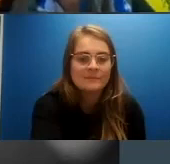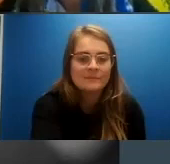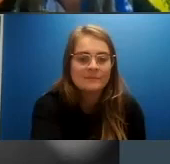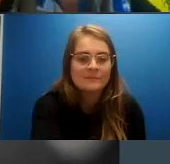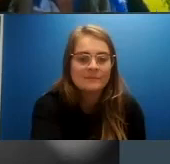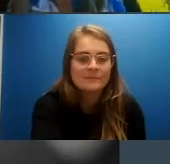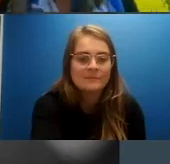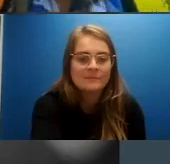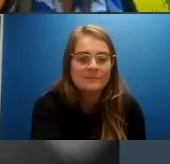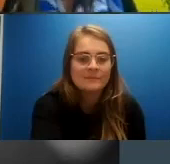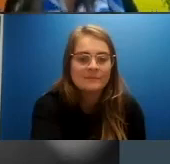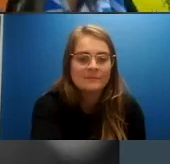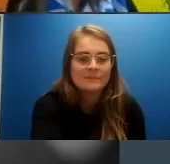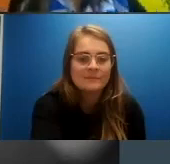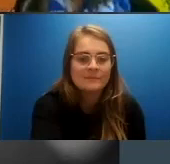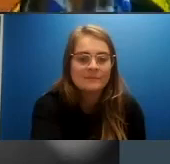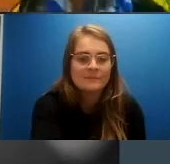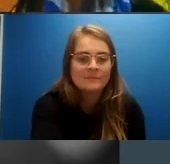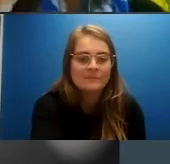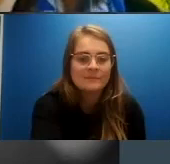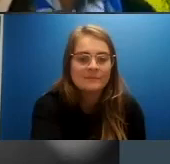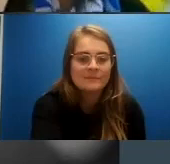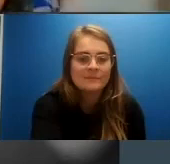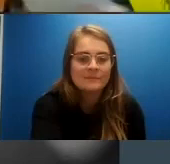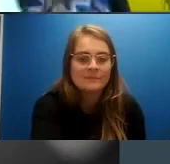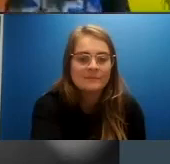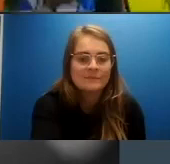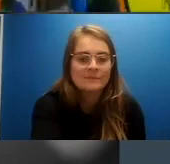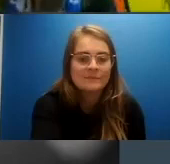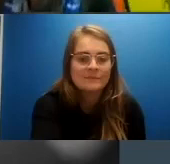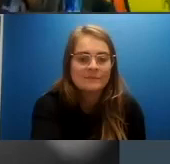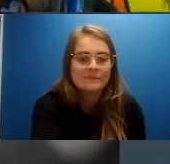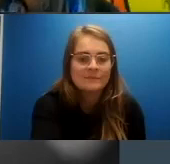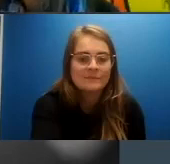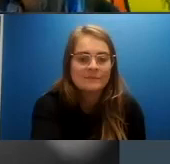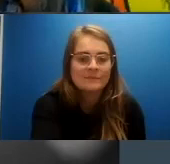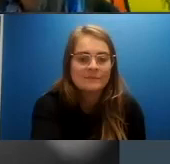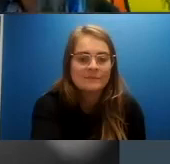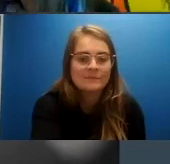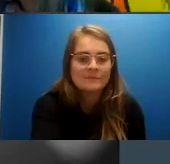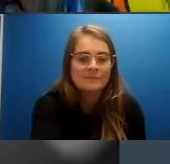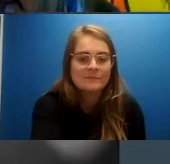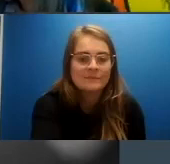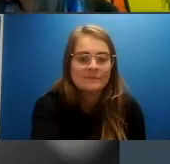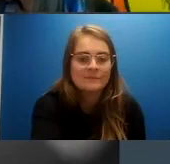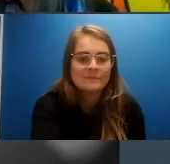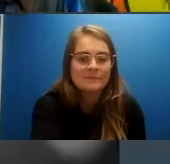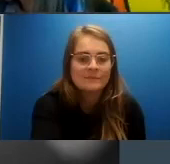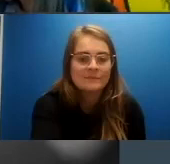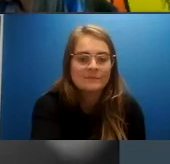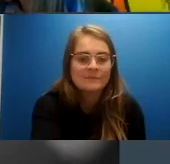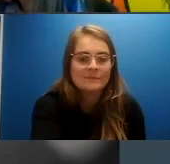it is a very clear and powerful example of how these two, the medical world and our biomedical system,